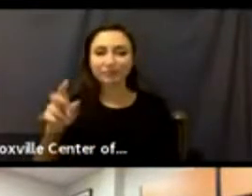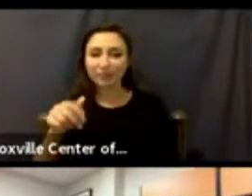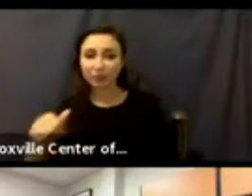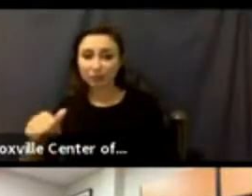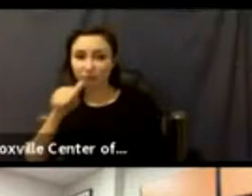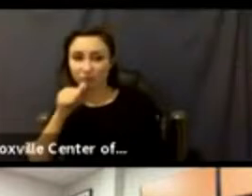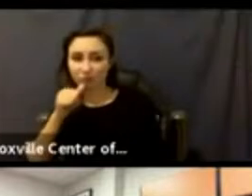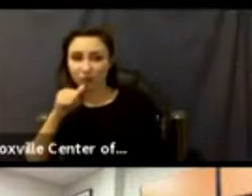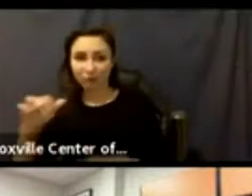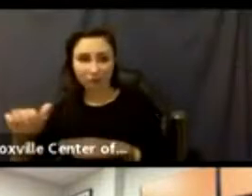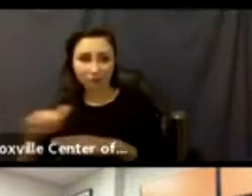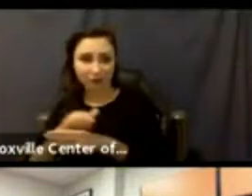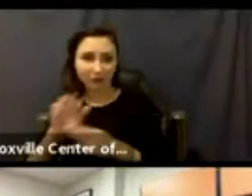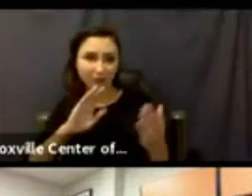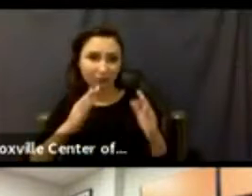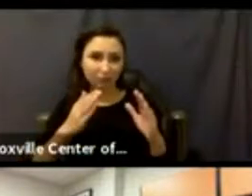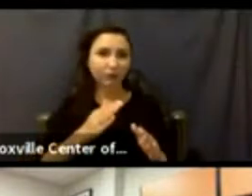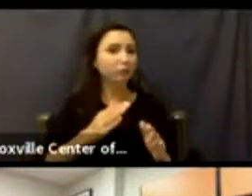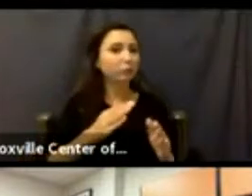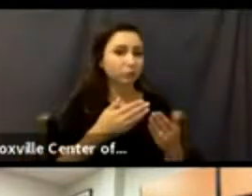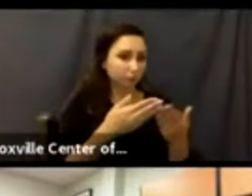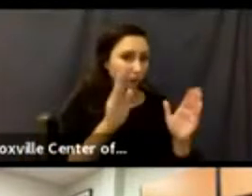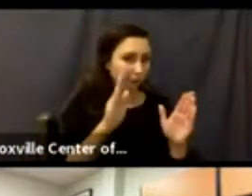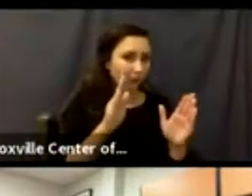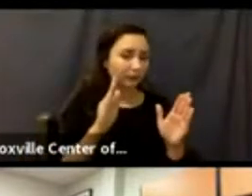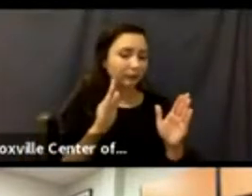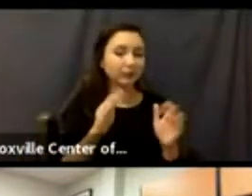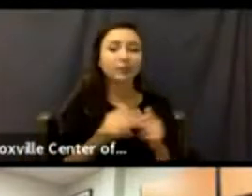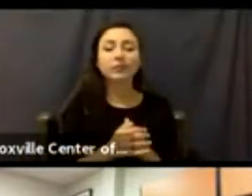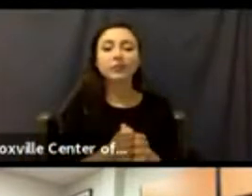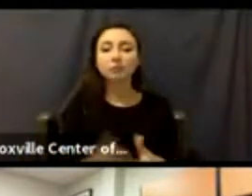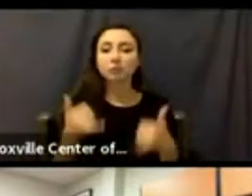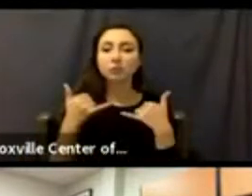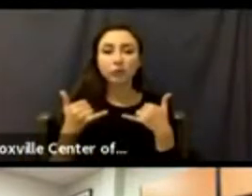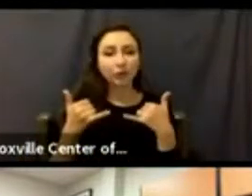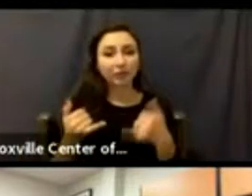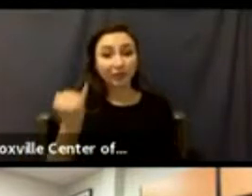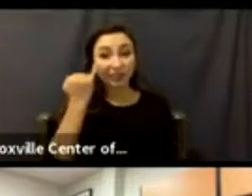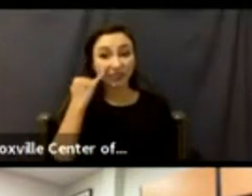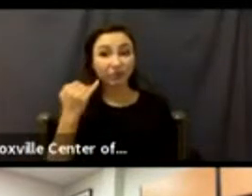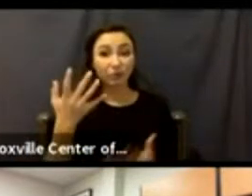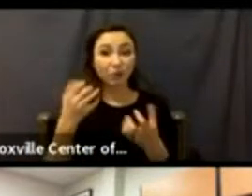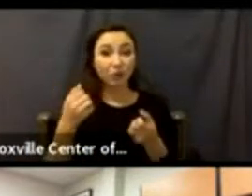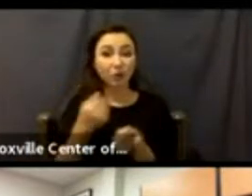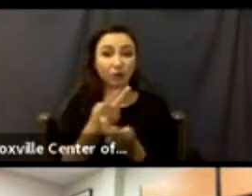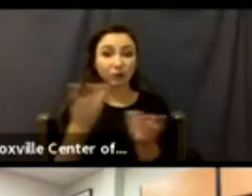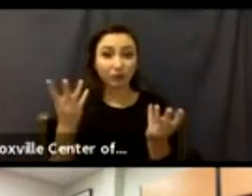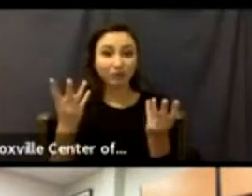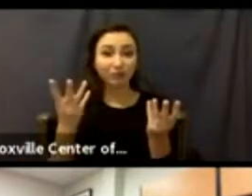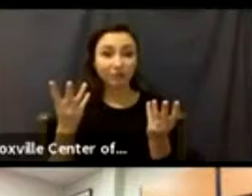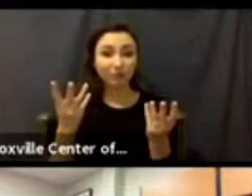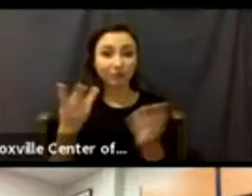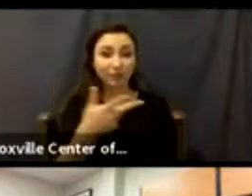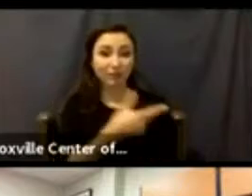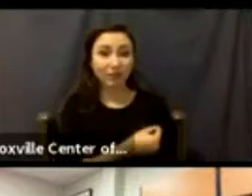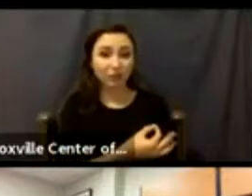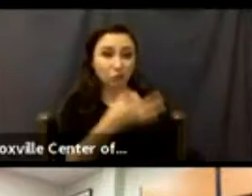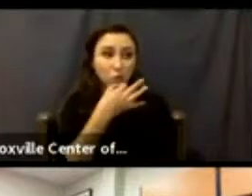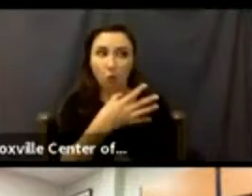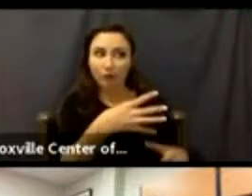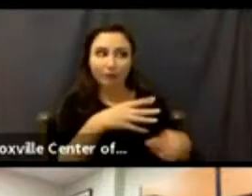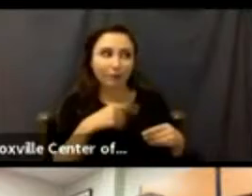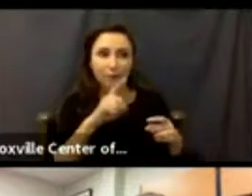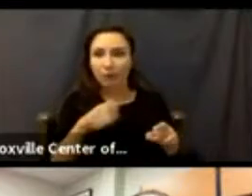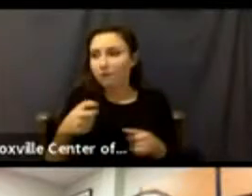public sector. But right now we really need, if we're going to get the vaccine out almost as quickly as we get it in, we've really